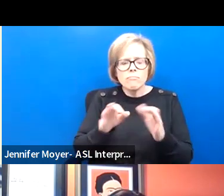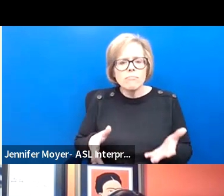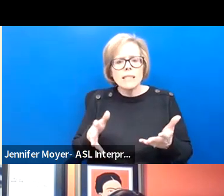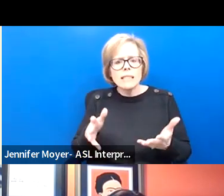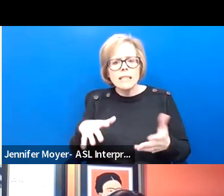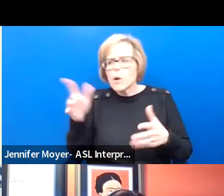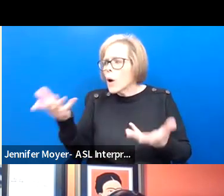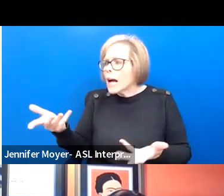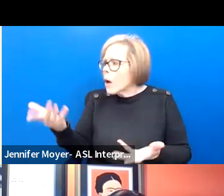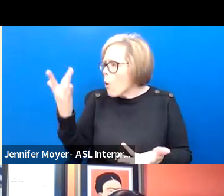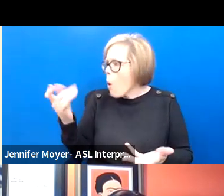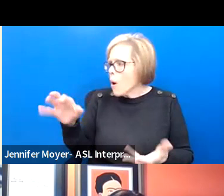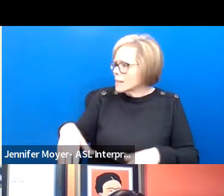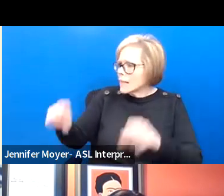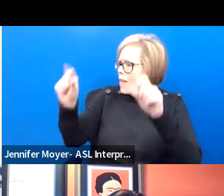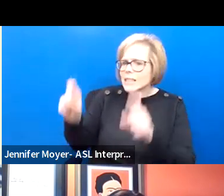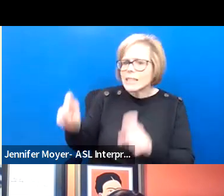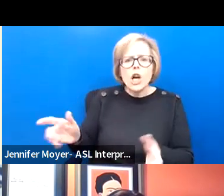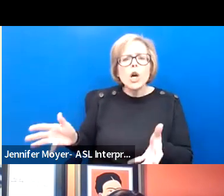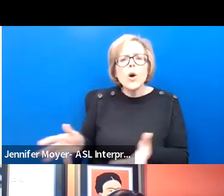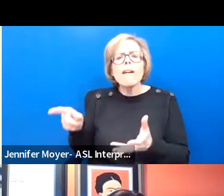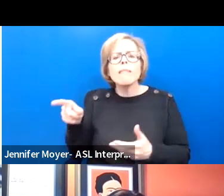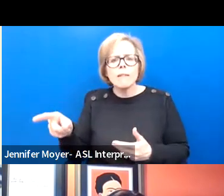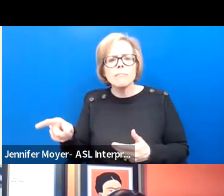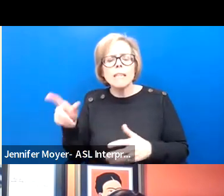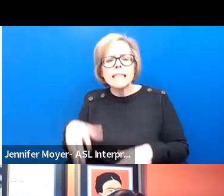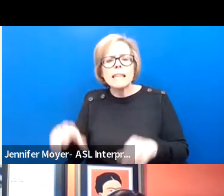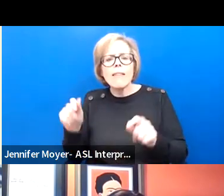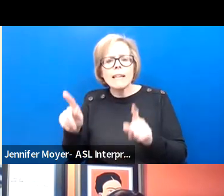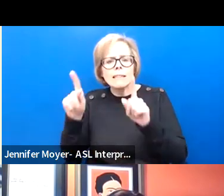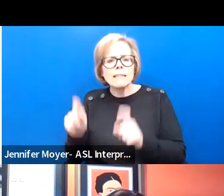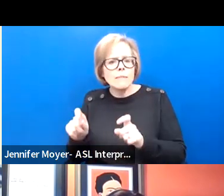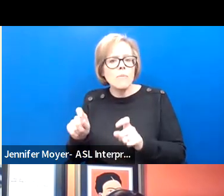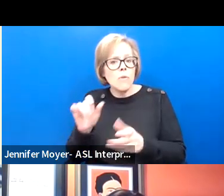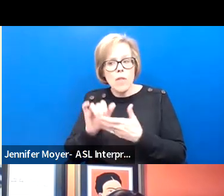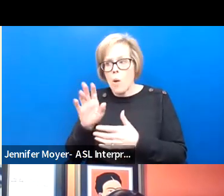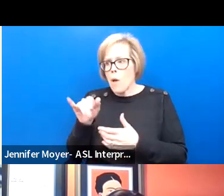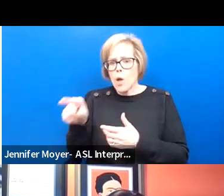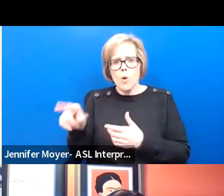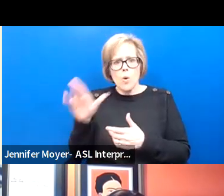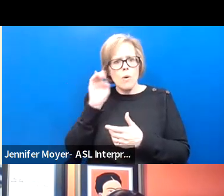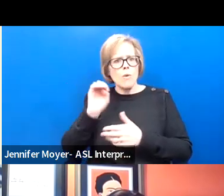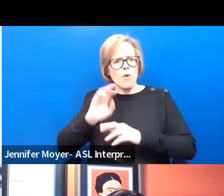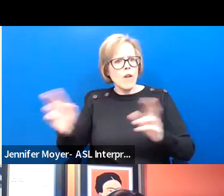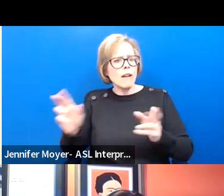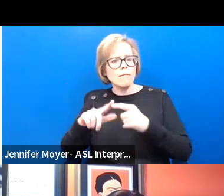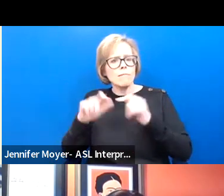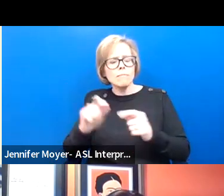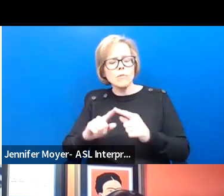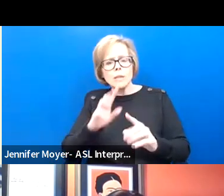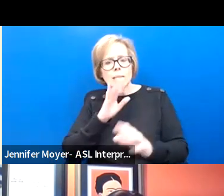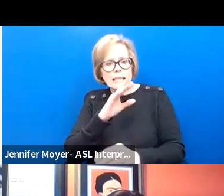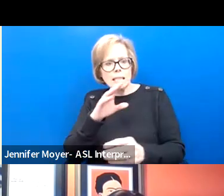take the assessment, encourage them, take the assessment. That way you'll be all set to be able to speak